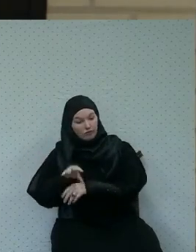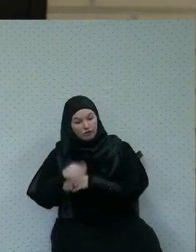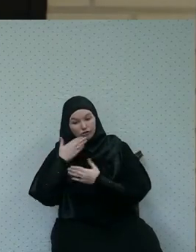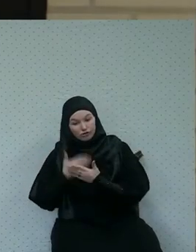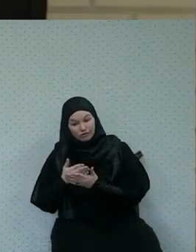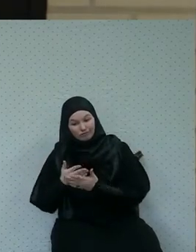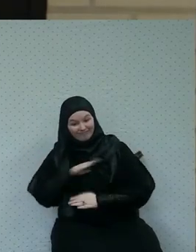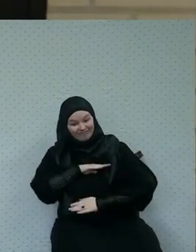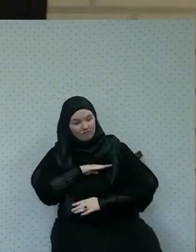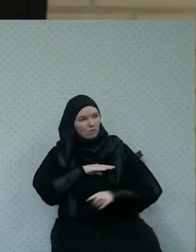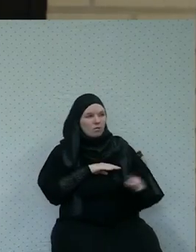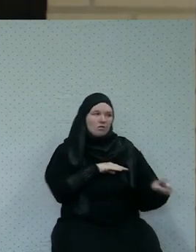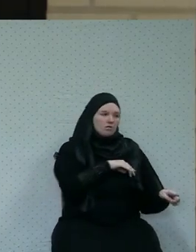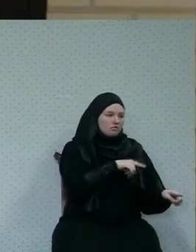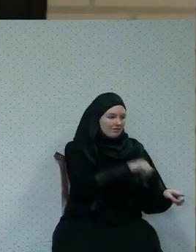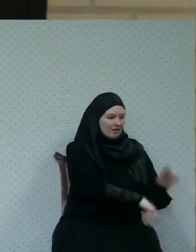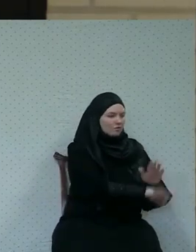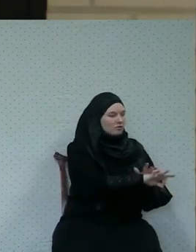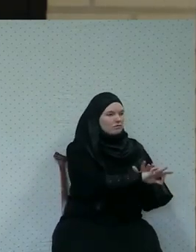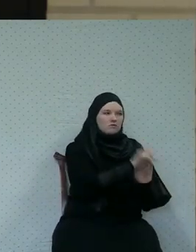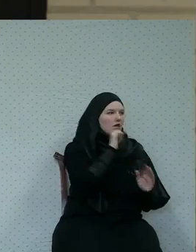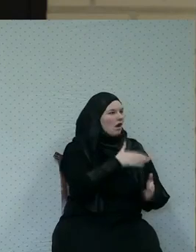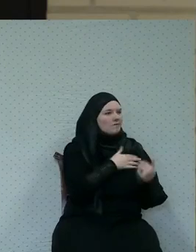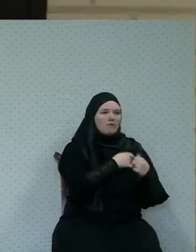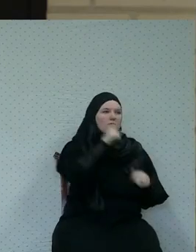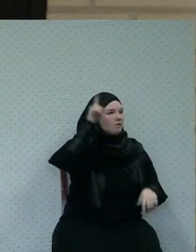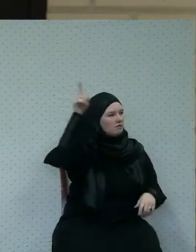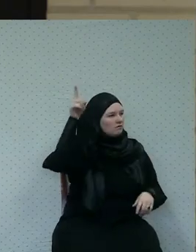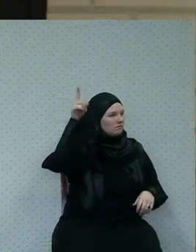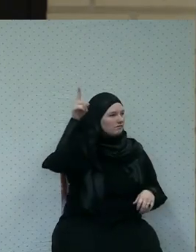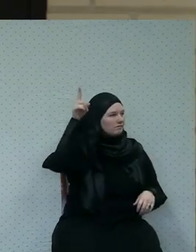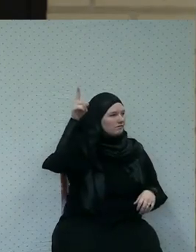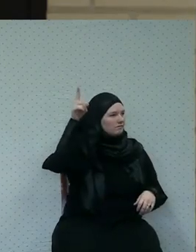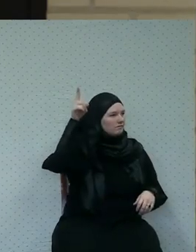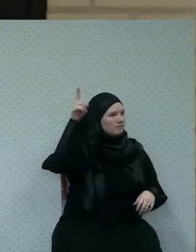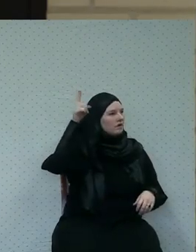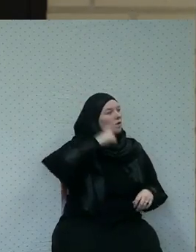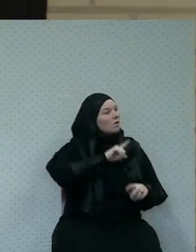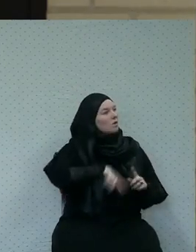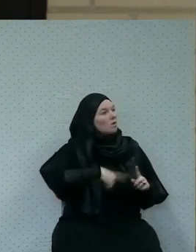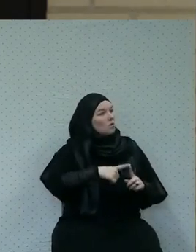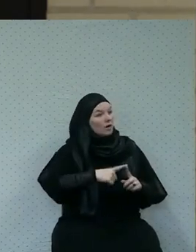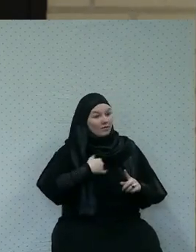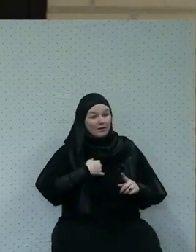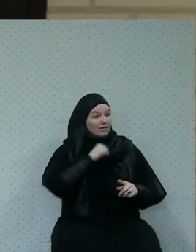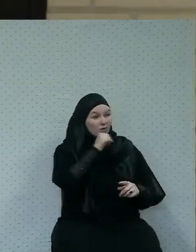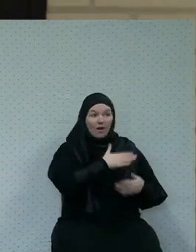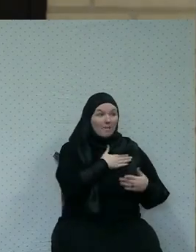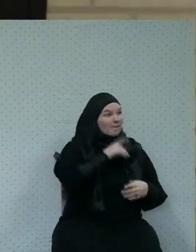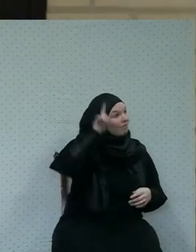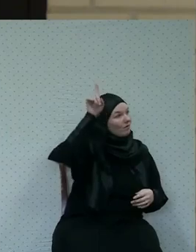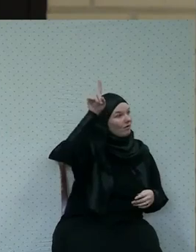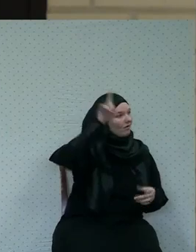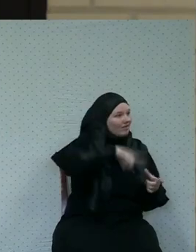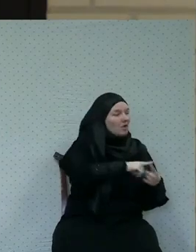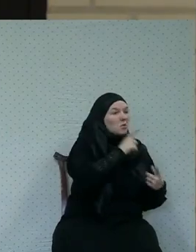displeasing to Allah. When we are displeasing to Allah, we are very pleasing to the shaitan